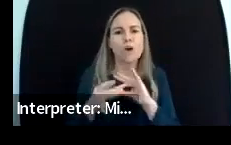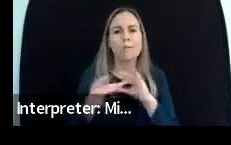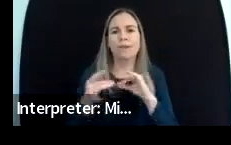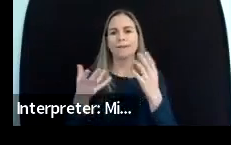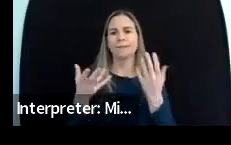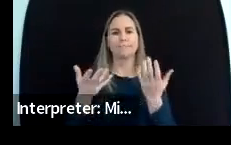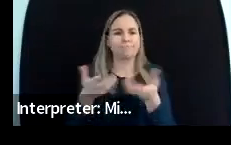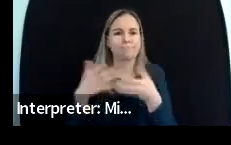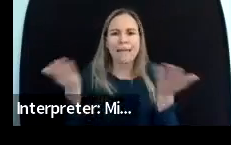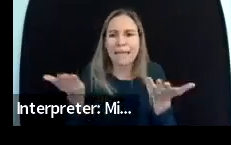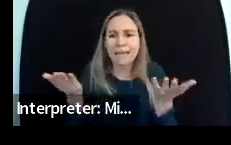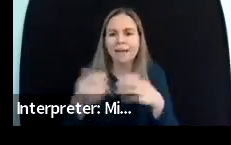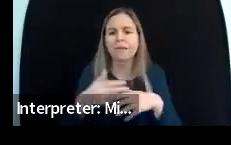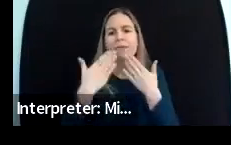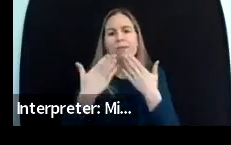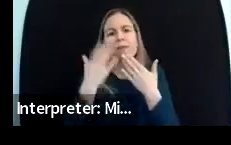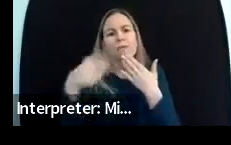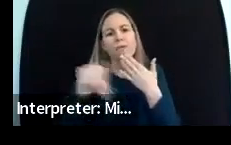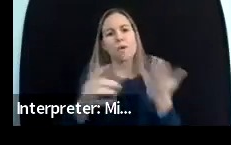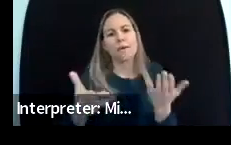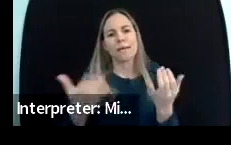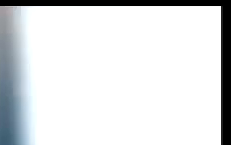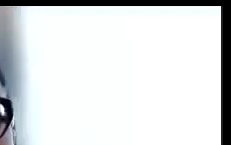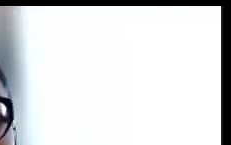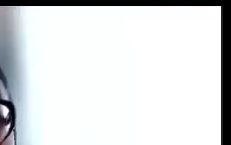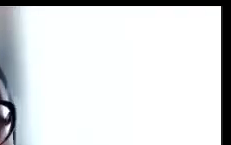thankful that you all joined us today to talk about this.